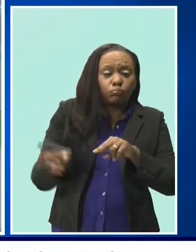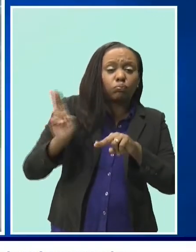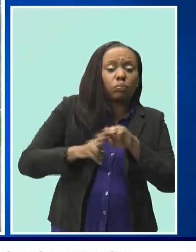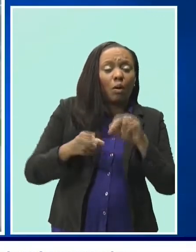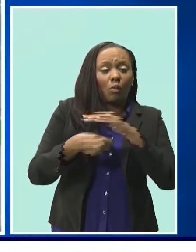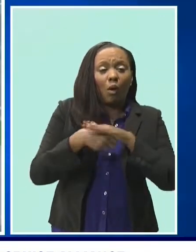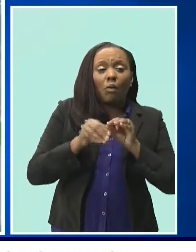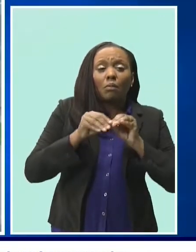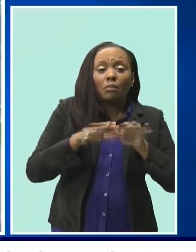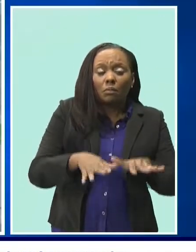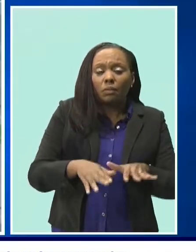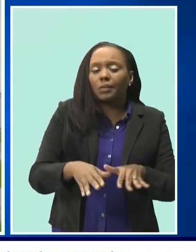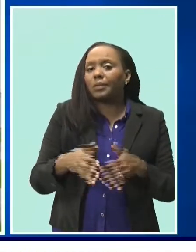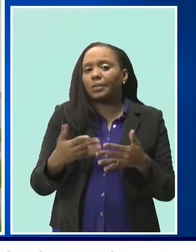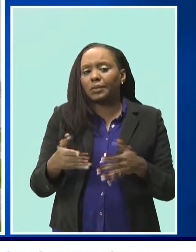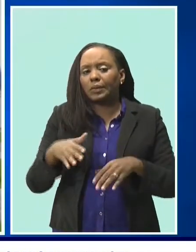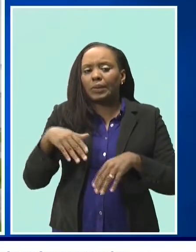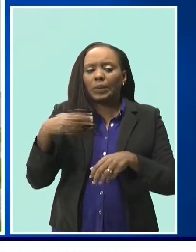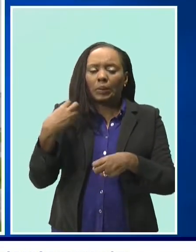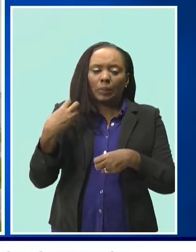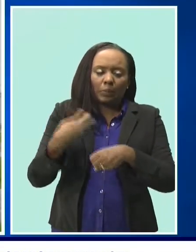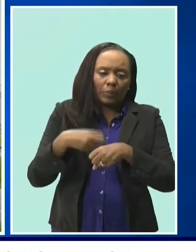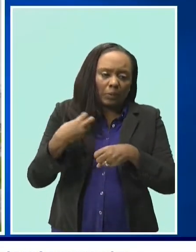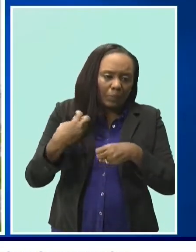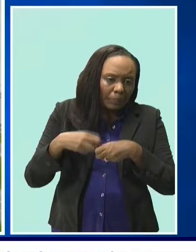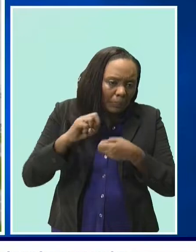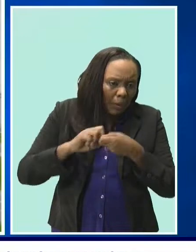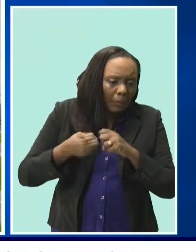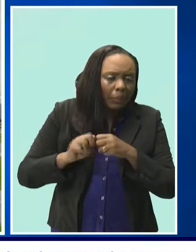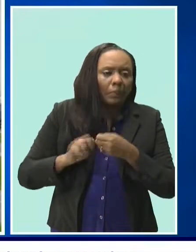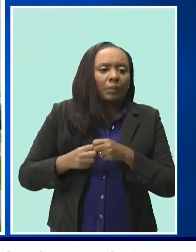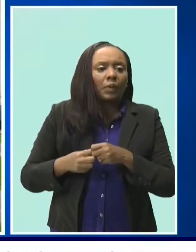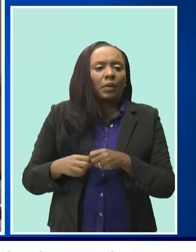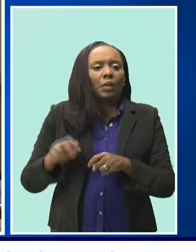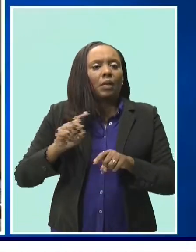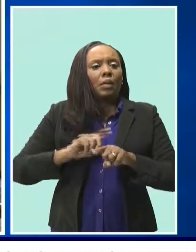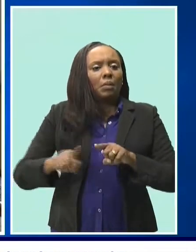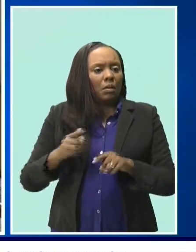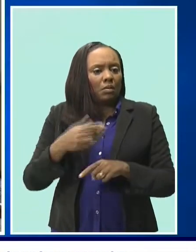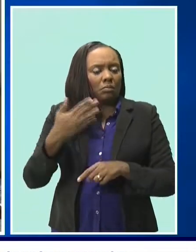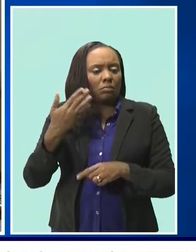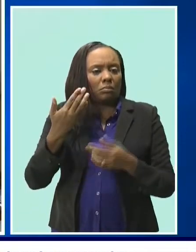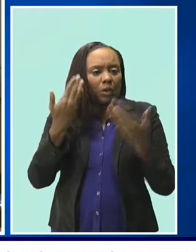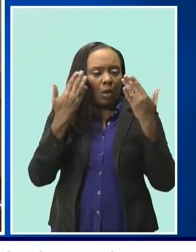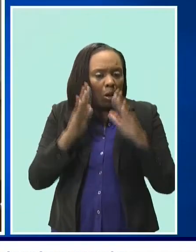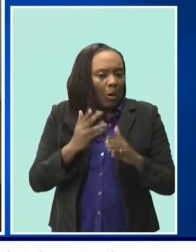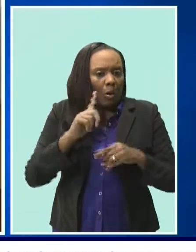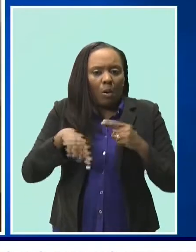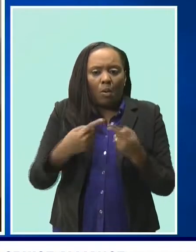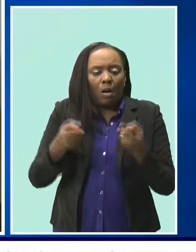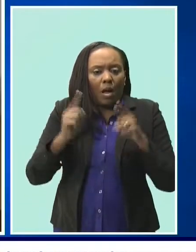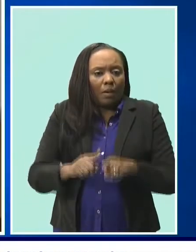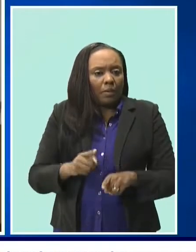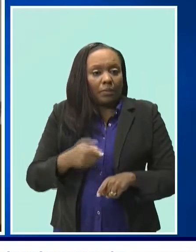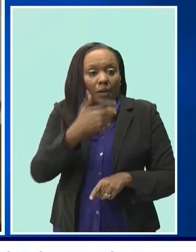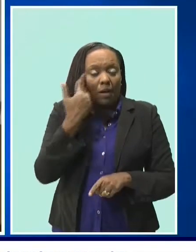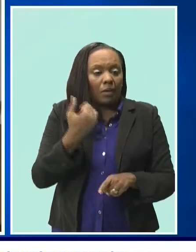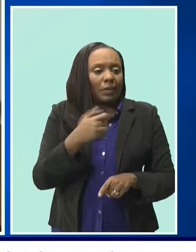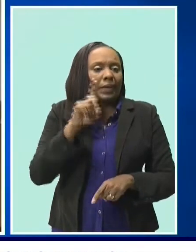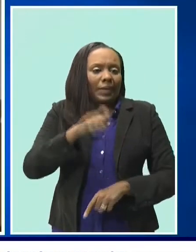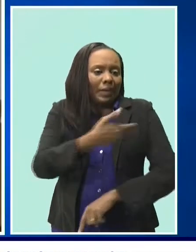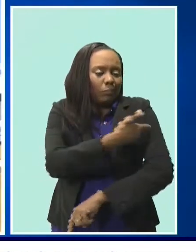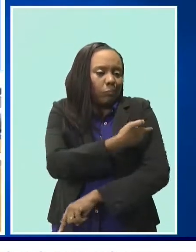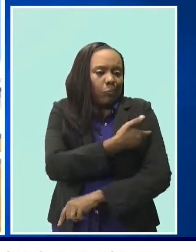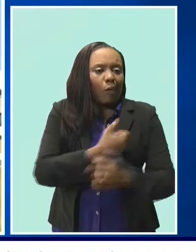of the tourism sector until a COVID-19 vaccine is developed. In the meantime, he says staycations and